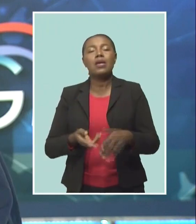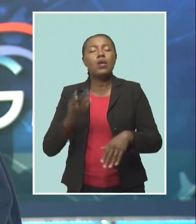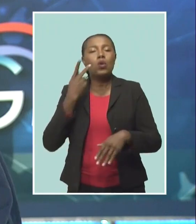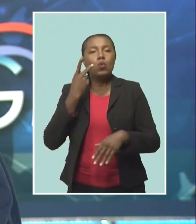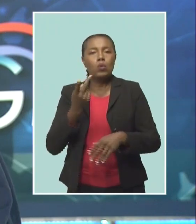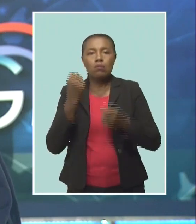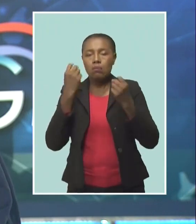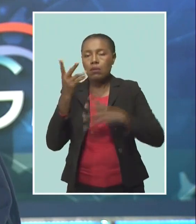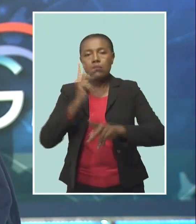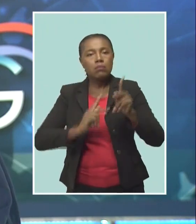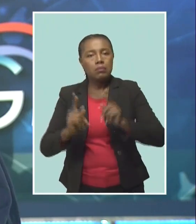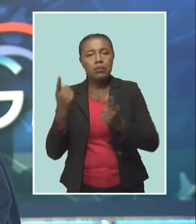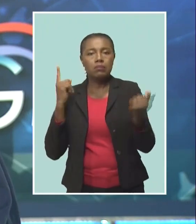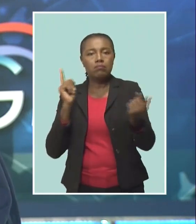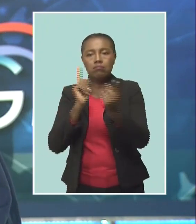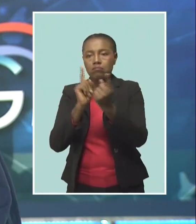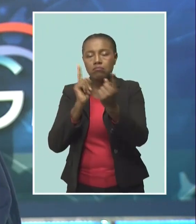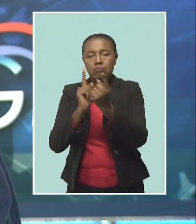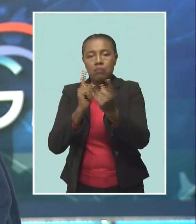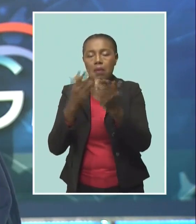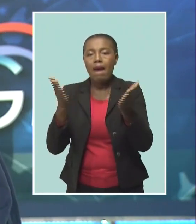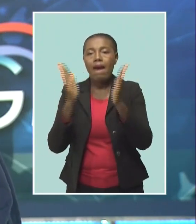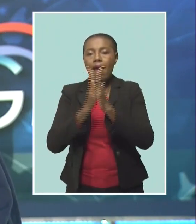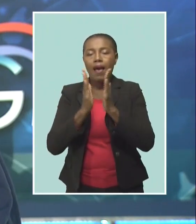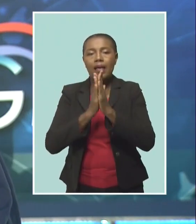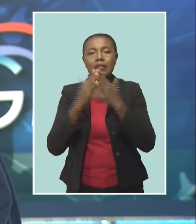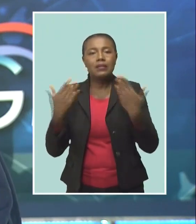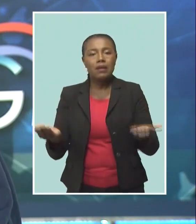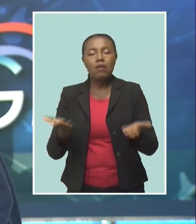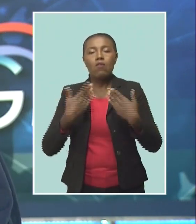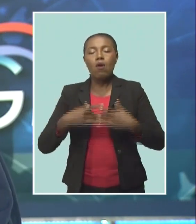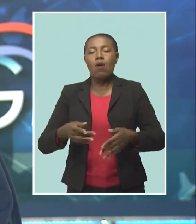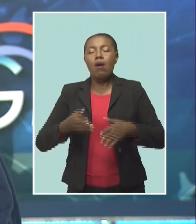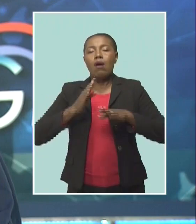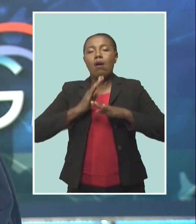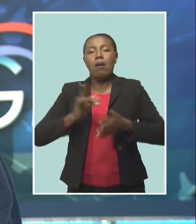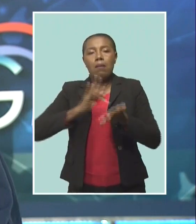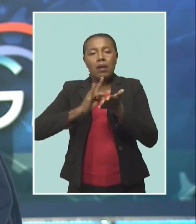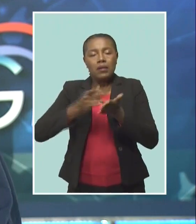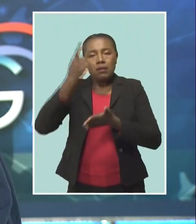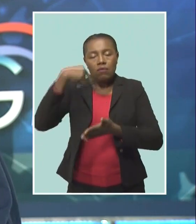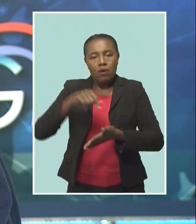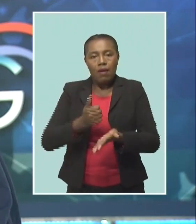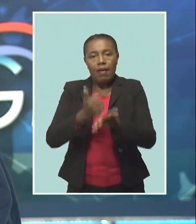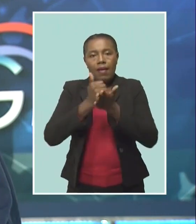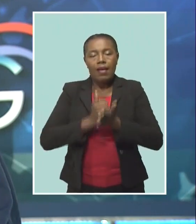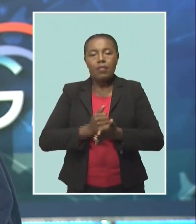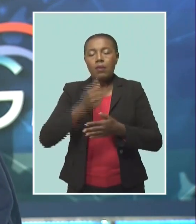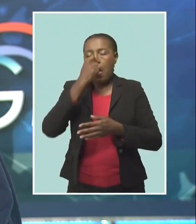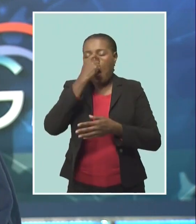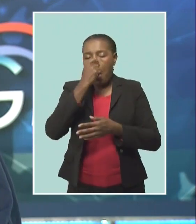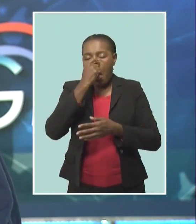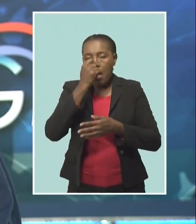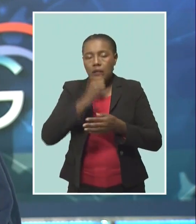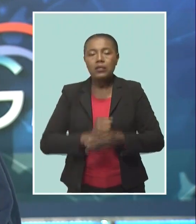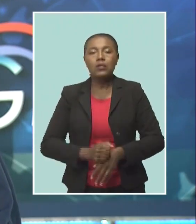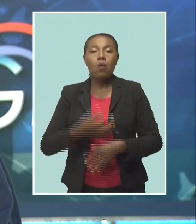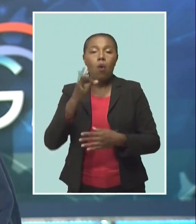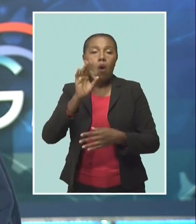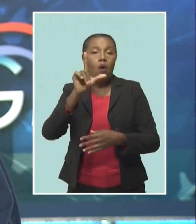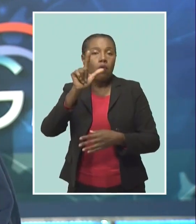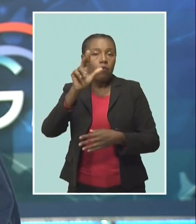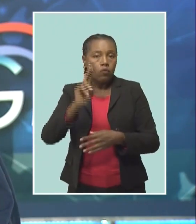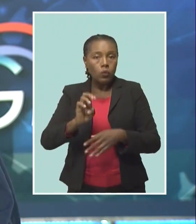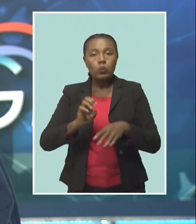relief from flu-like symptoms and sinus issues, and a small number of people presenting with prescriptions for